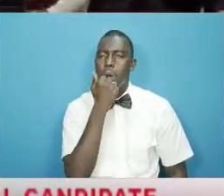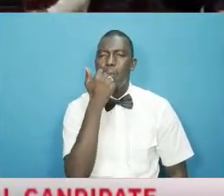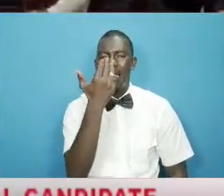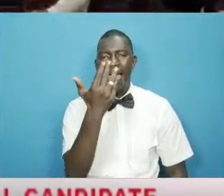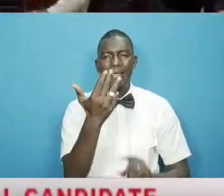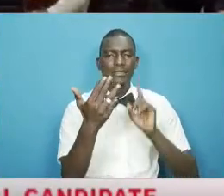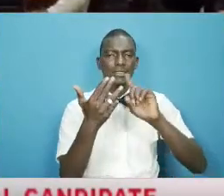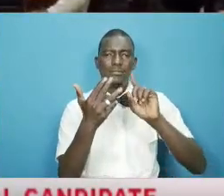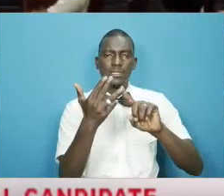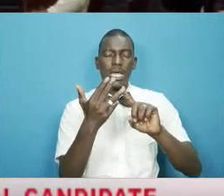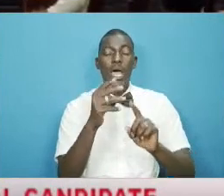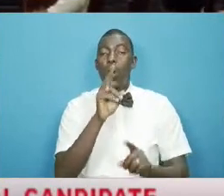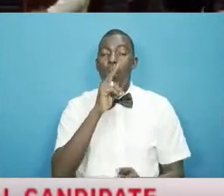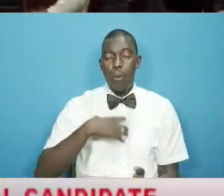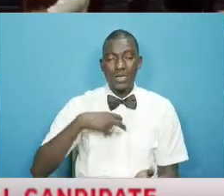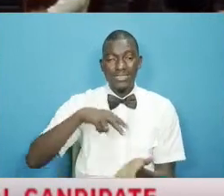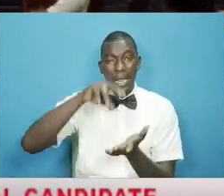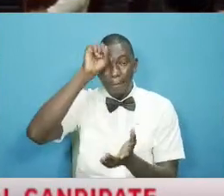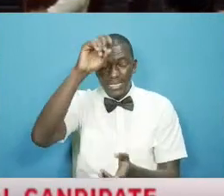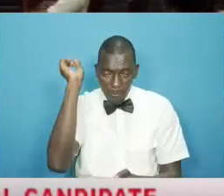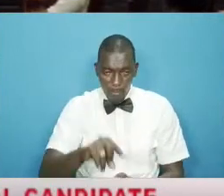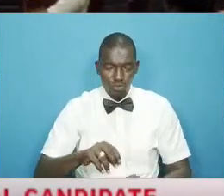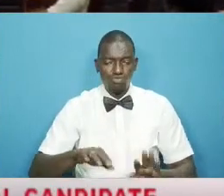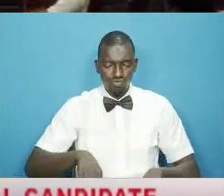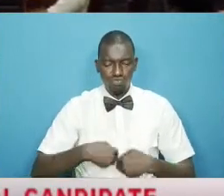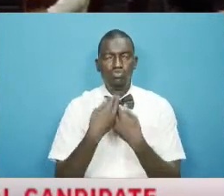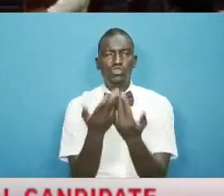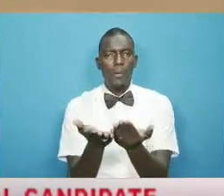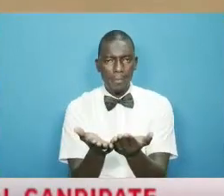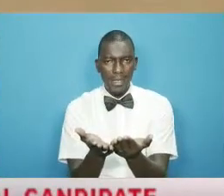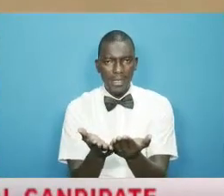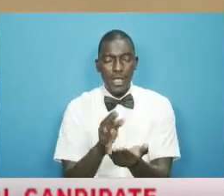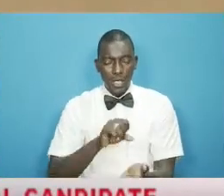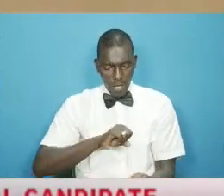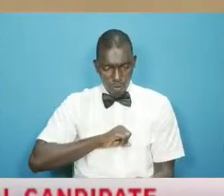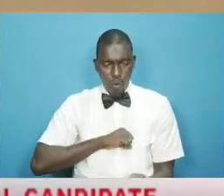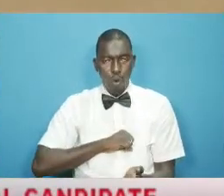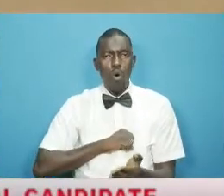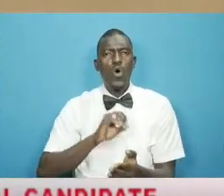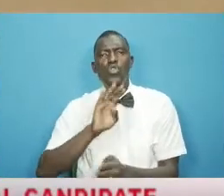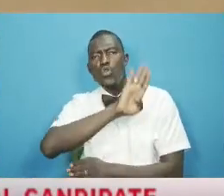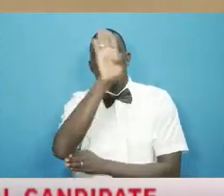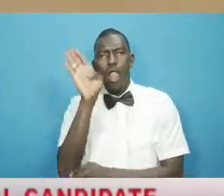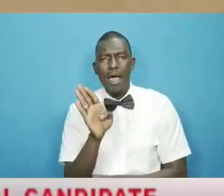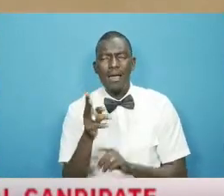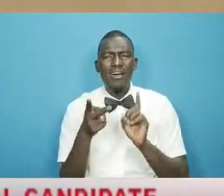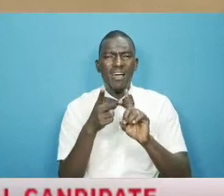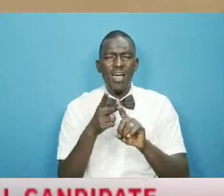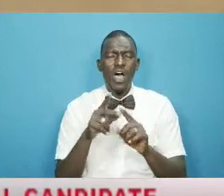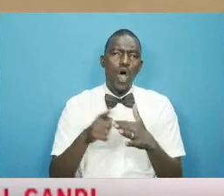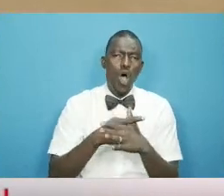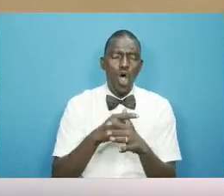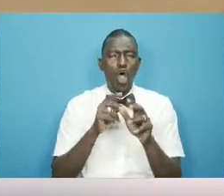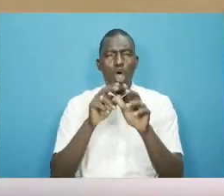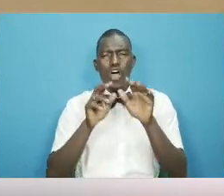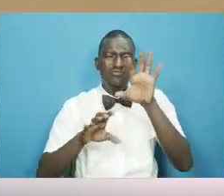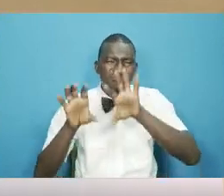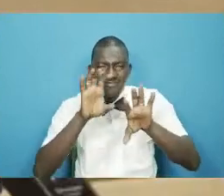9, a candidate must submit his symbol, color, and